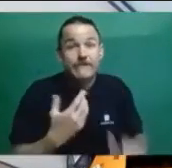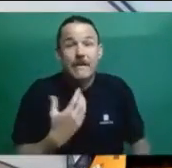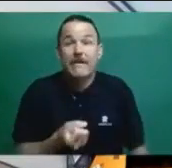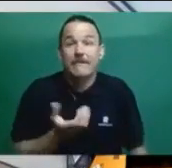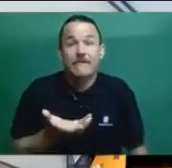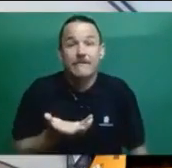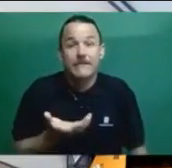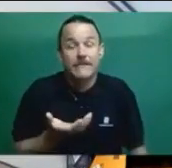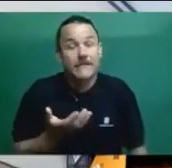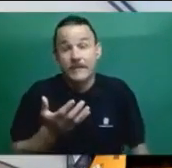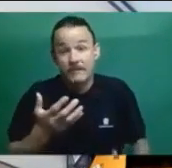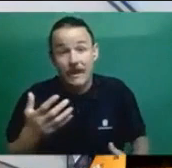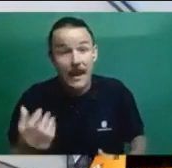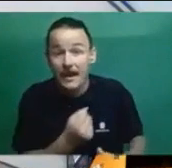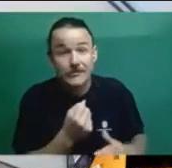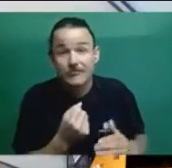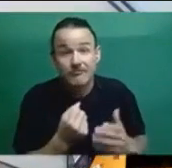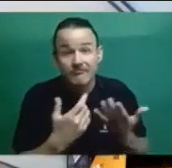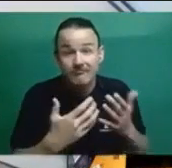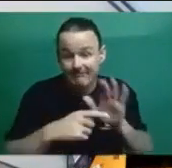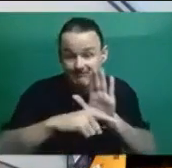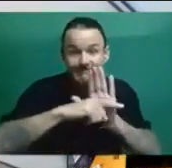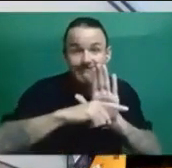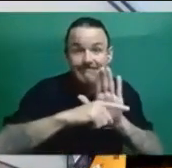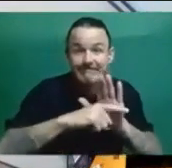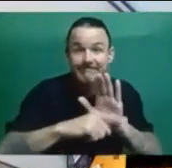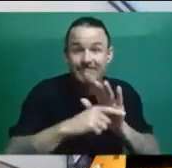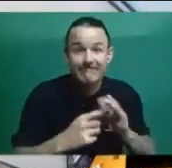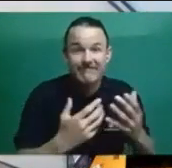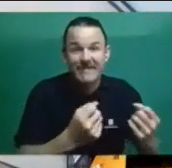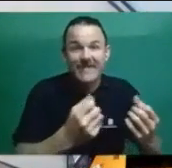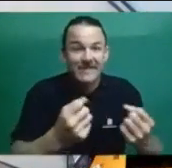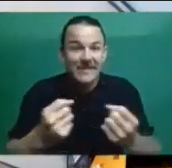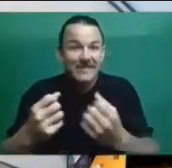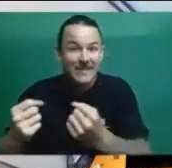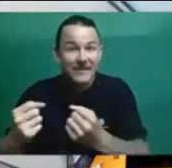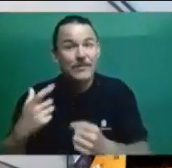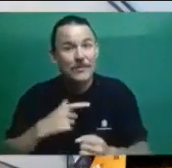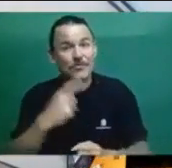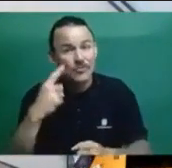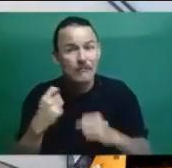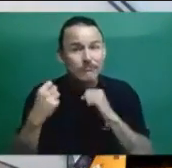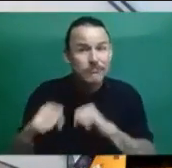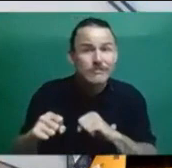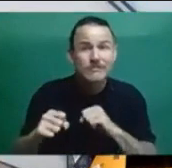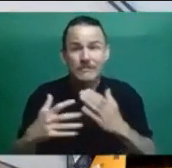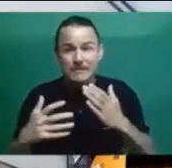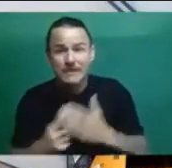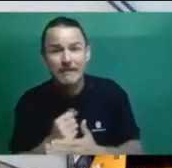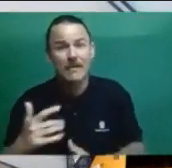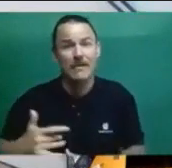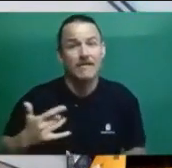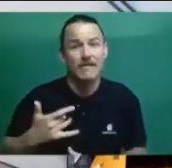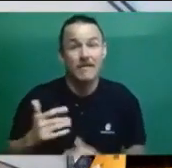to prioritise life and the protection of public health, some of those consequences are quite obvious to us now. We are